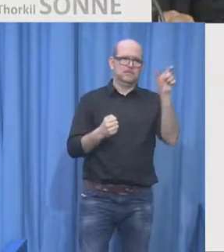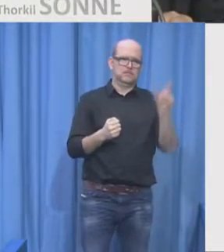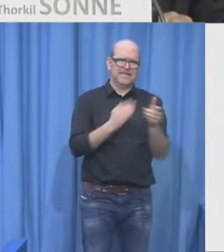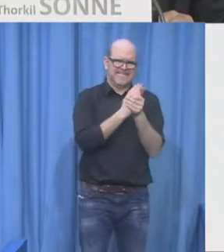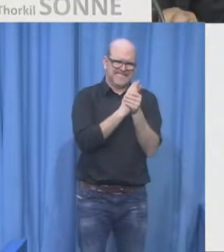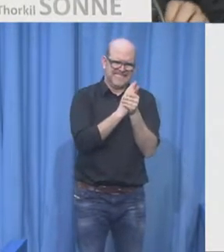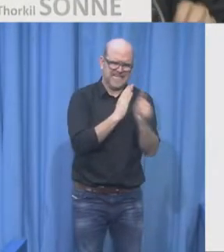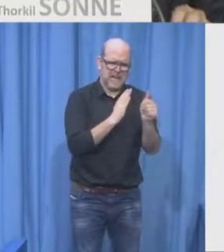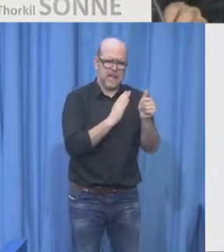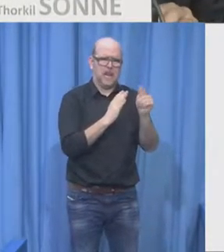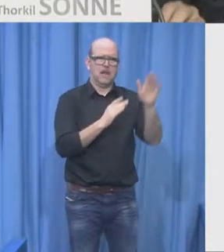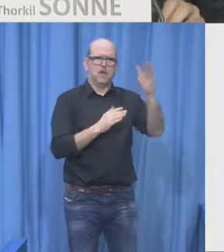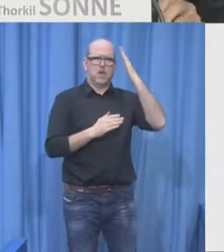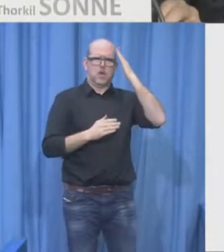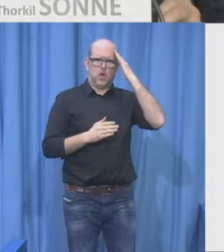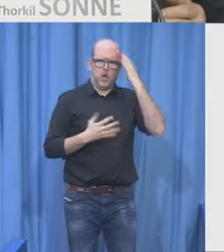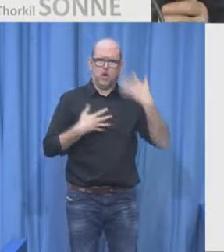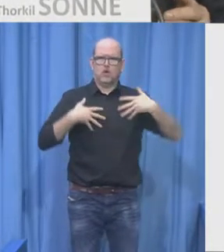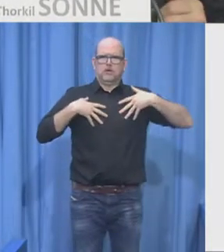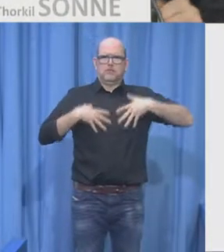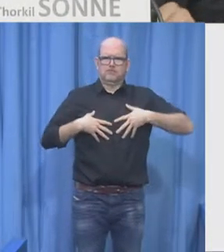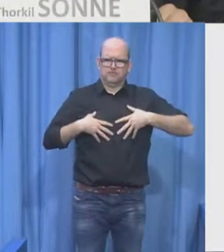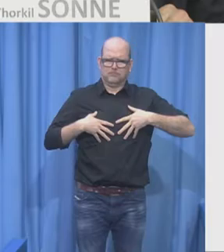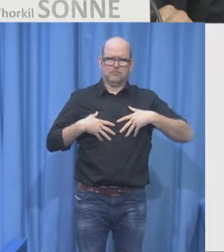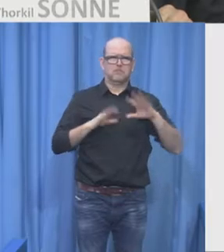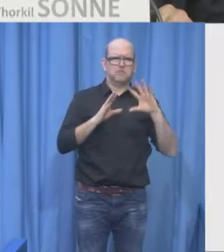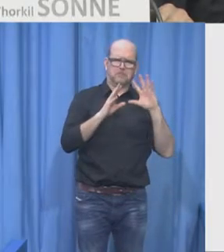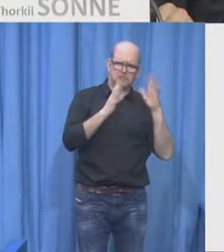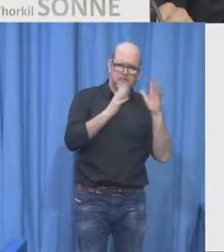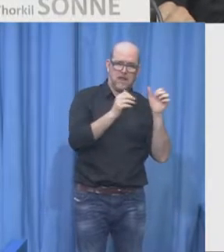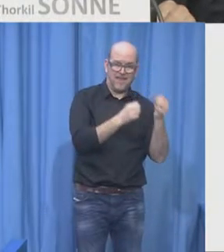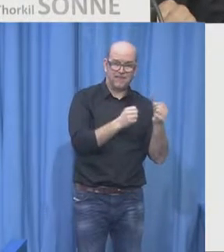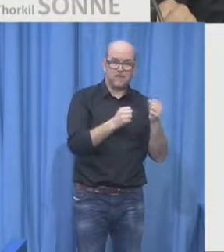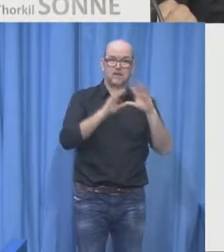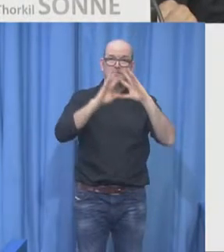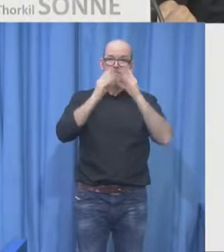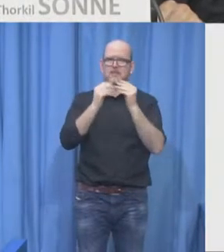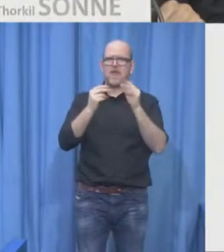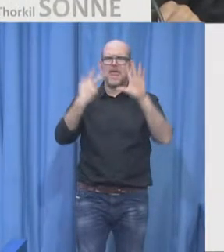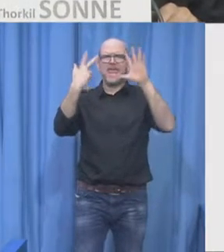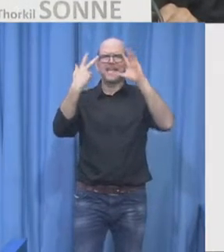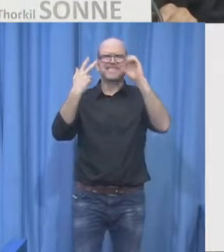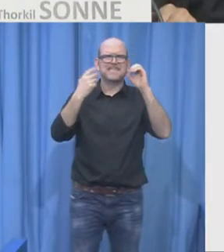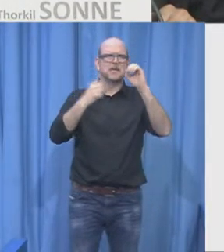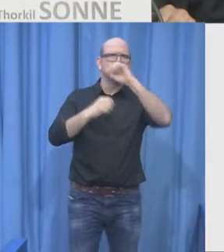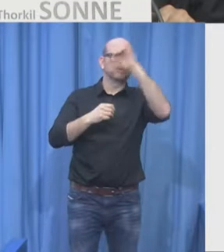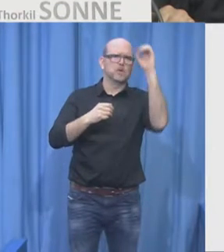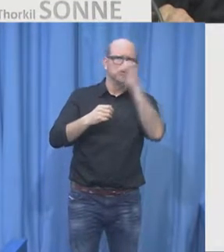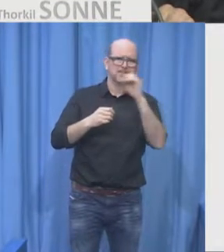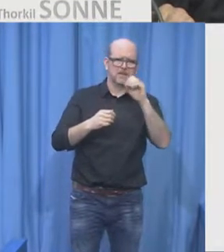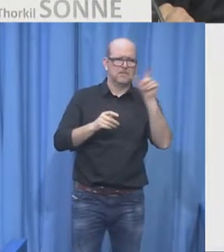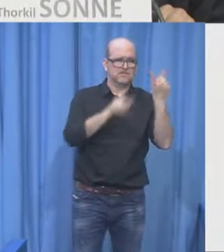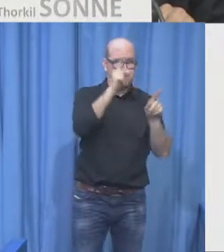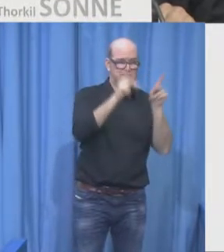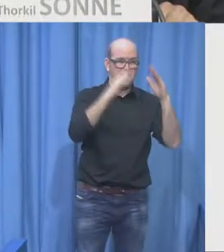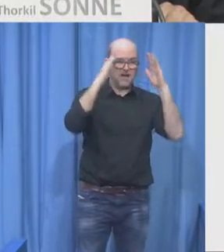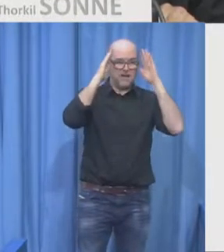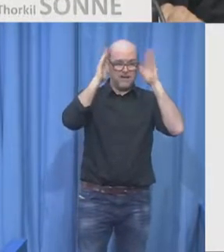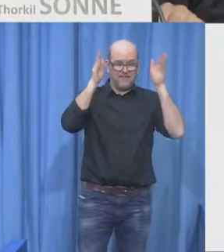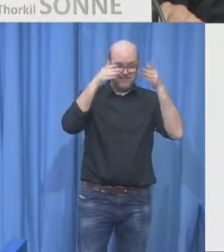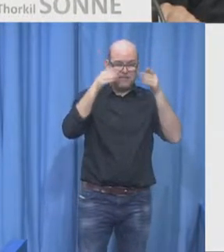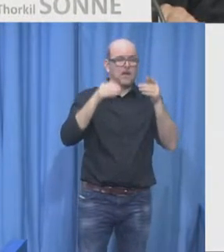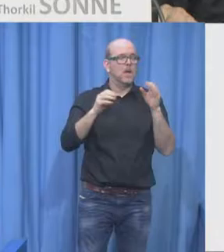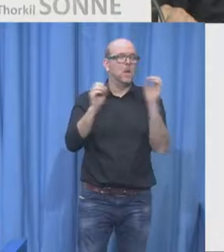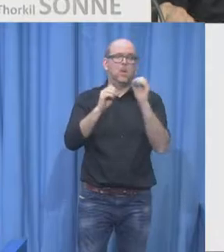believe that by bringing autistic people into the workplace, we can create better work environments. We can reduce